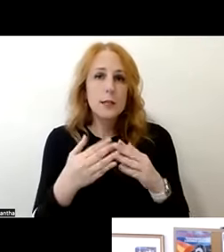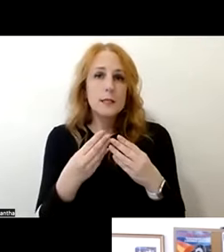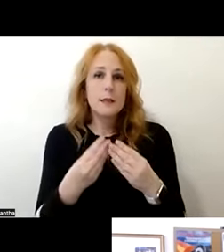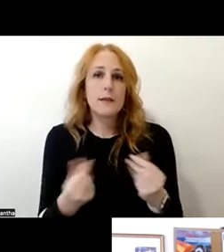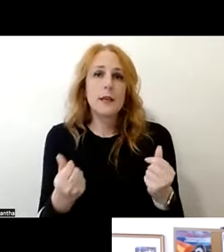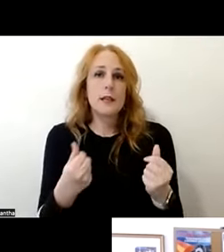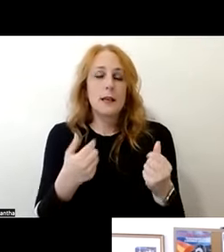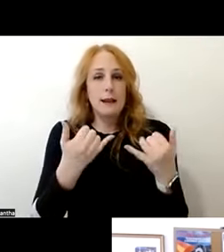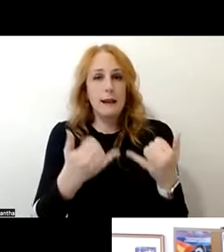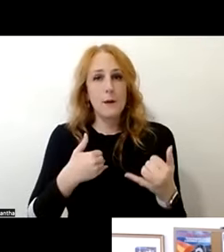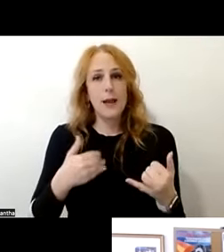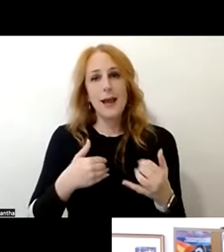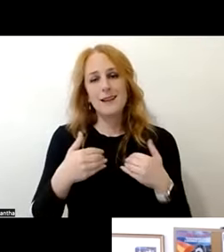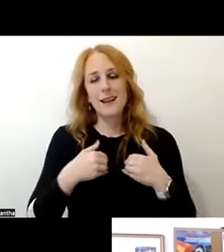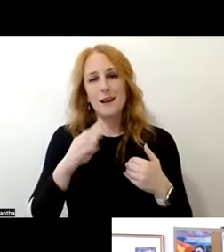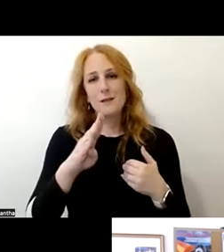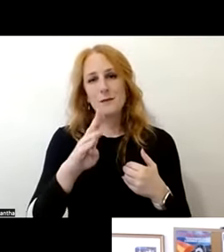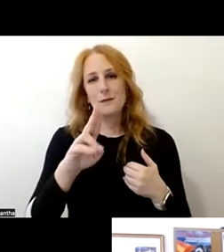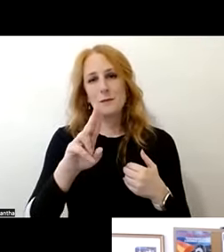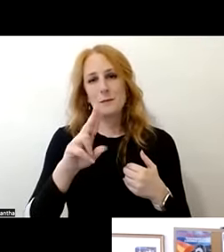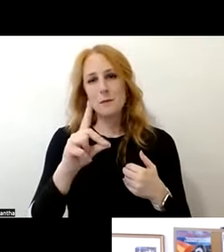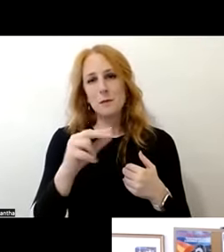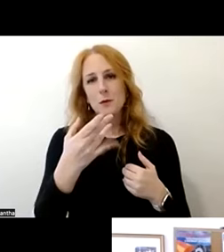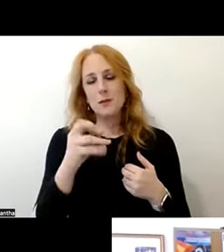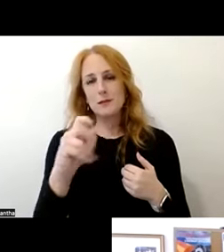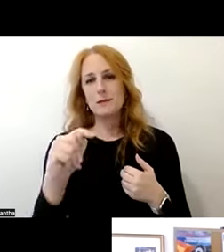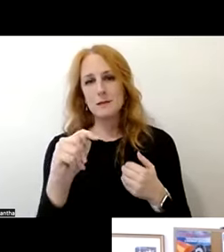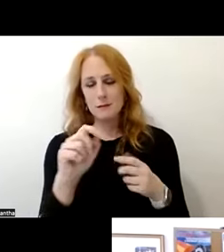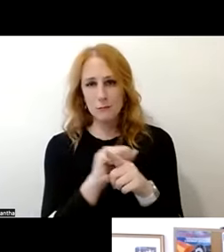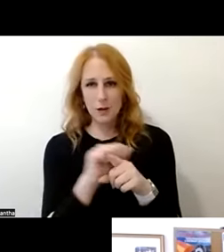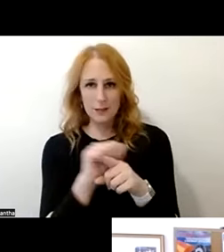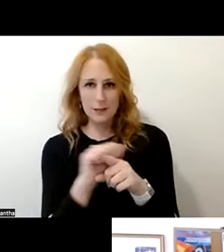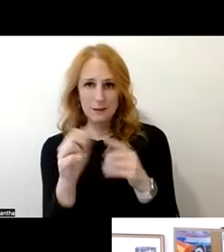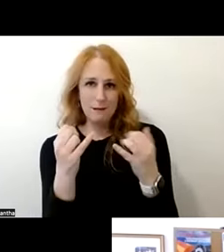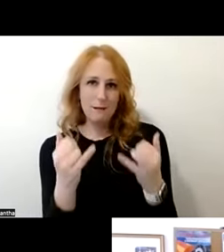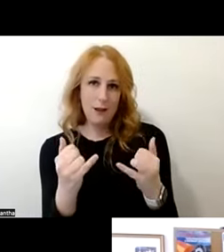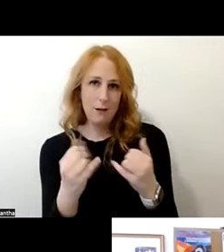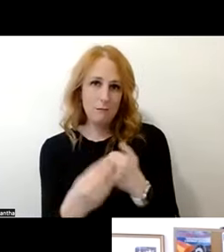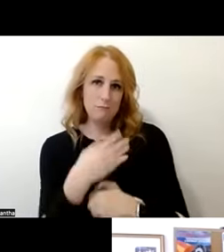Buddhist practice and a Buddhist commitment to nonviolence and to non-harming that informs all that I do and how I am.